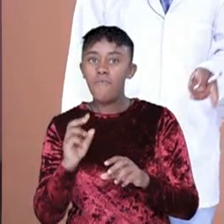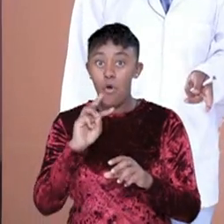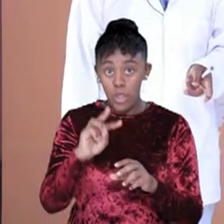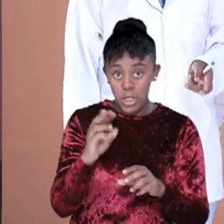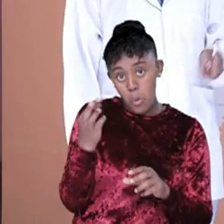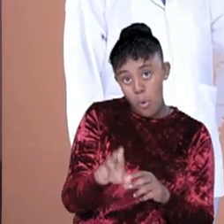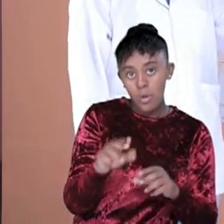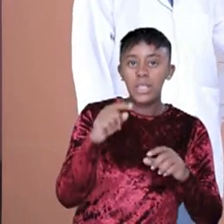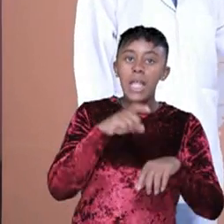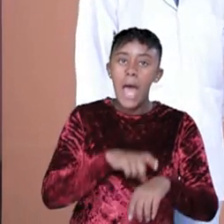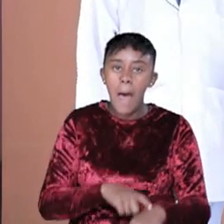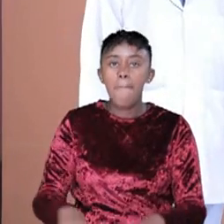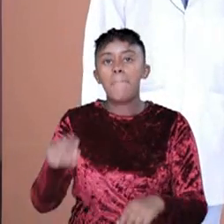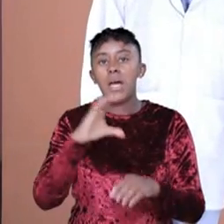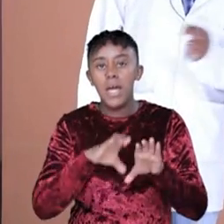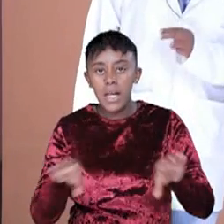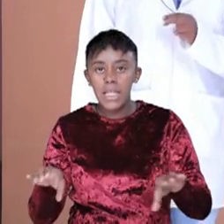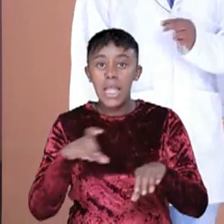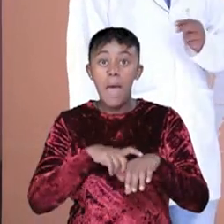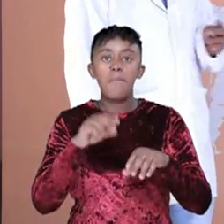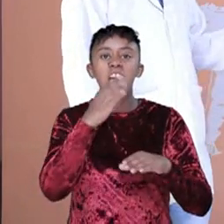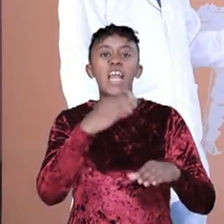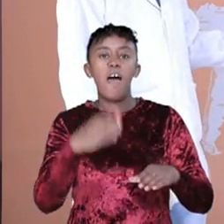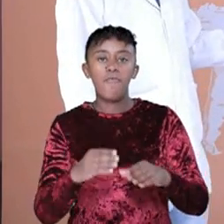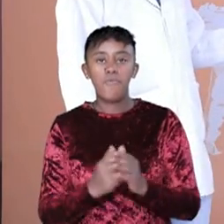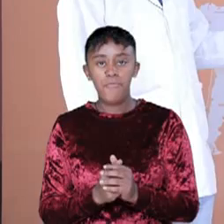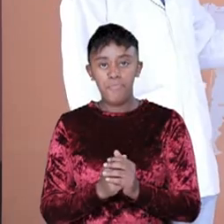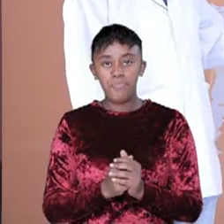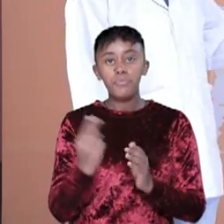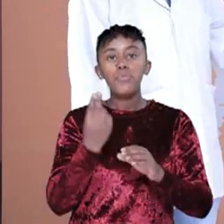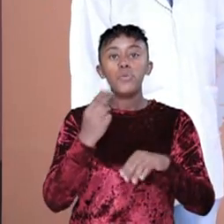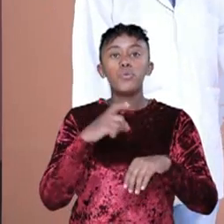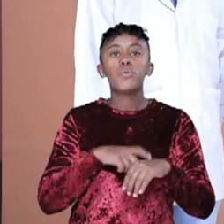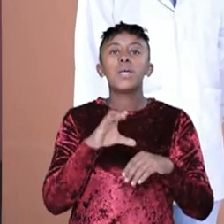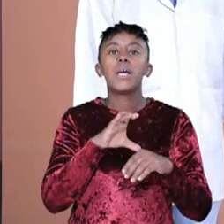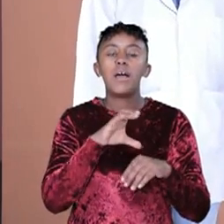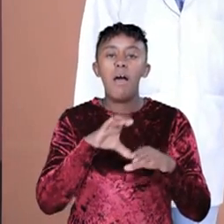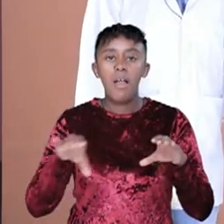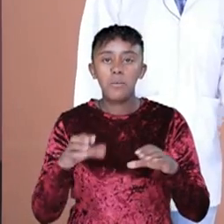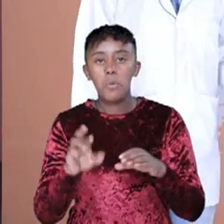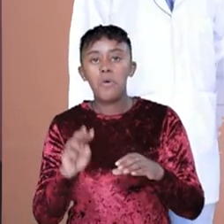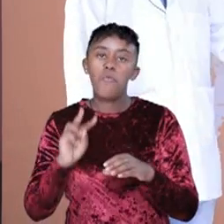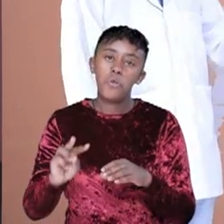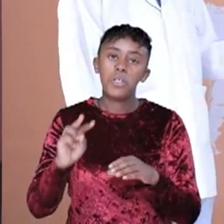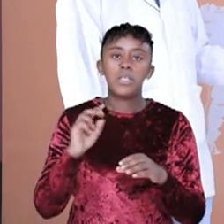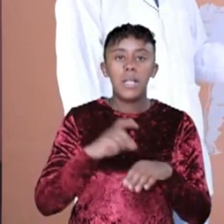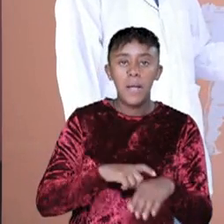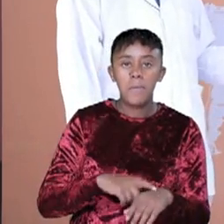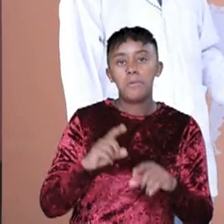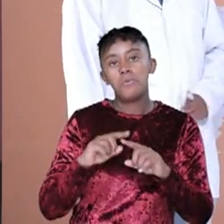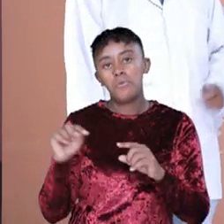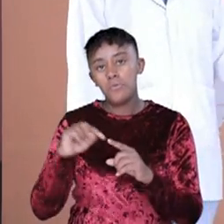versus voltage or time, current time graph. And use the current time or voltage time graph to